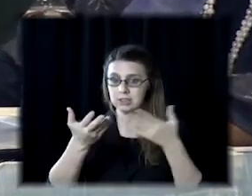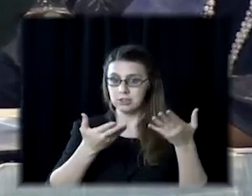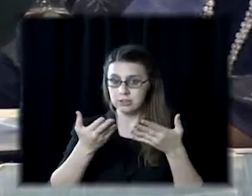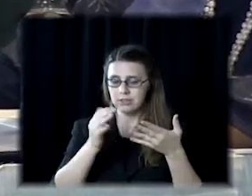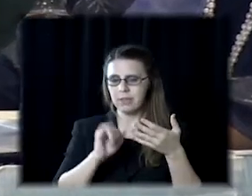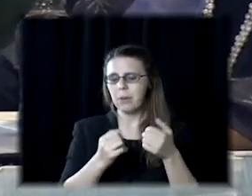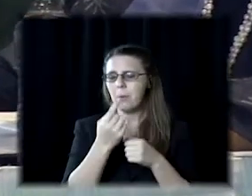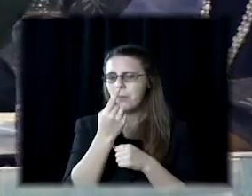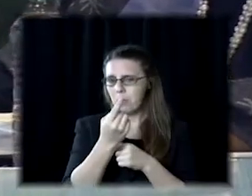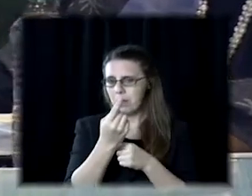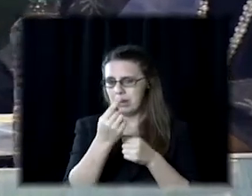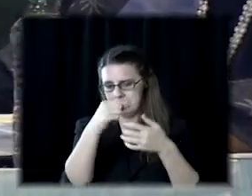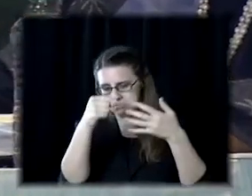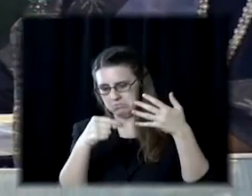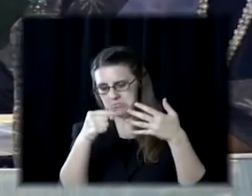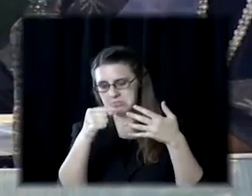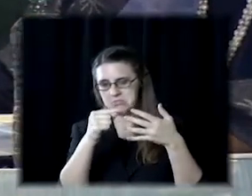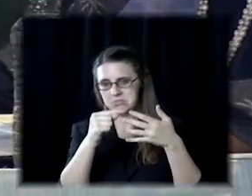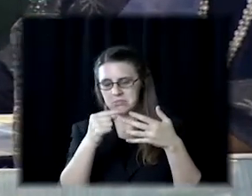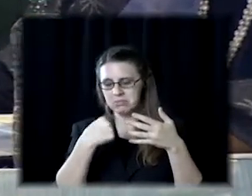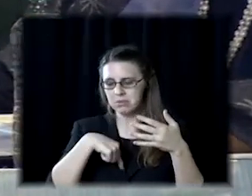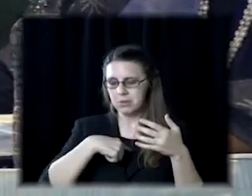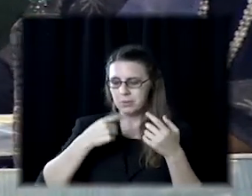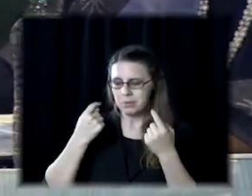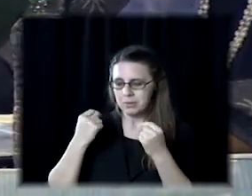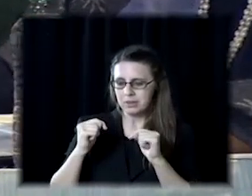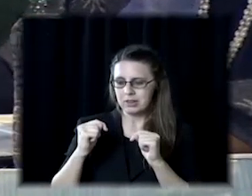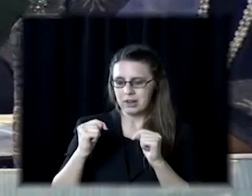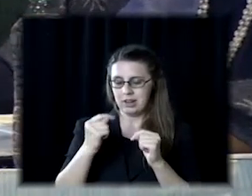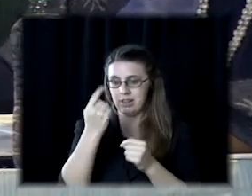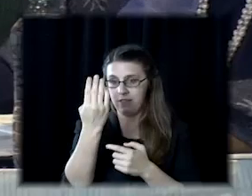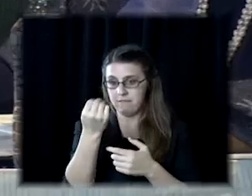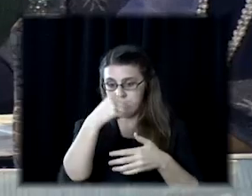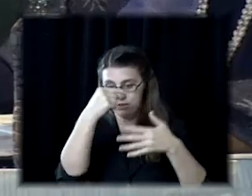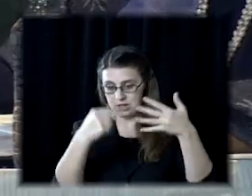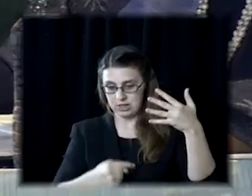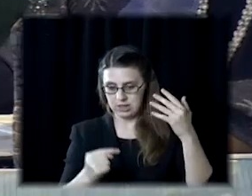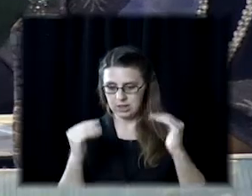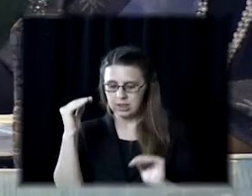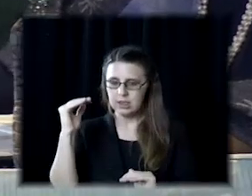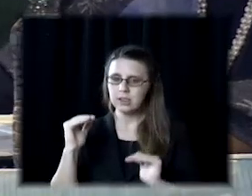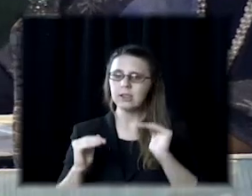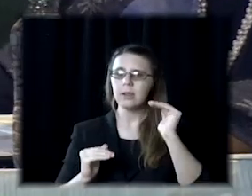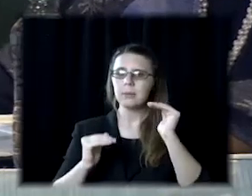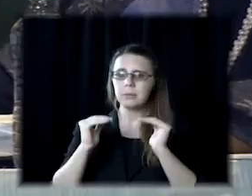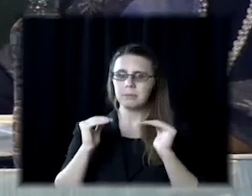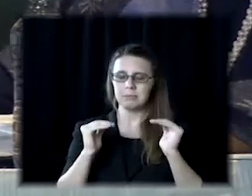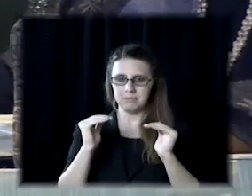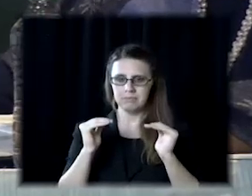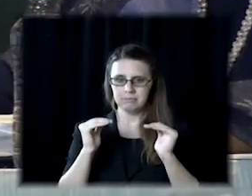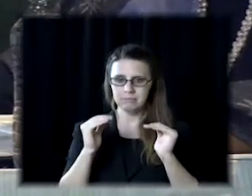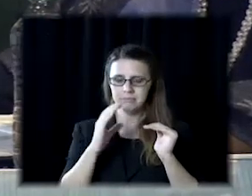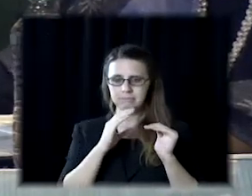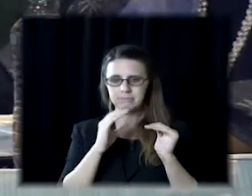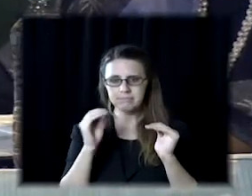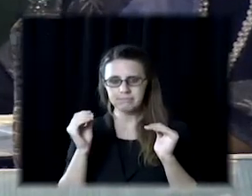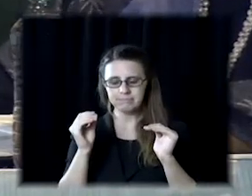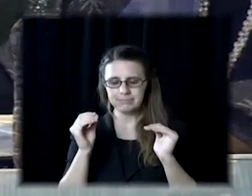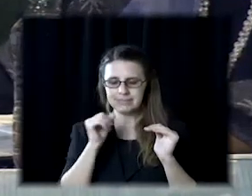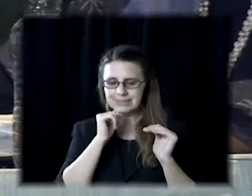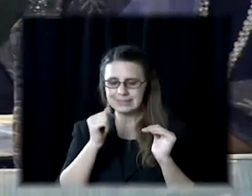14 factors rather than just defining essential services and coming up with a strict